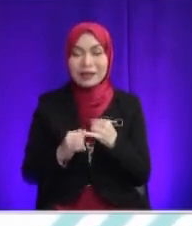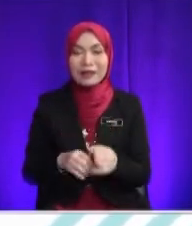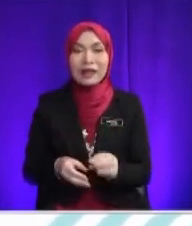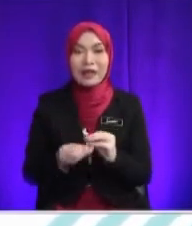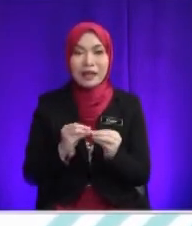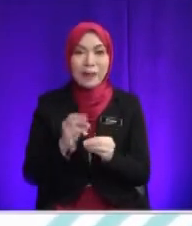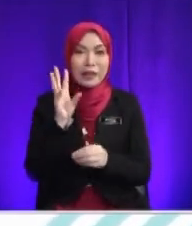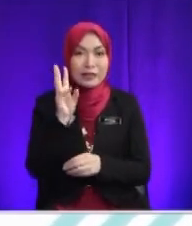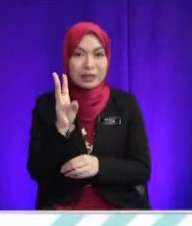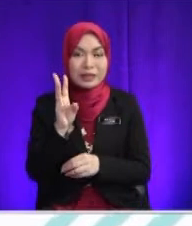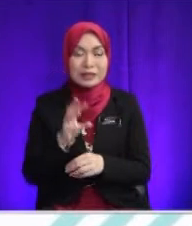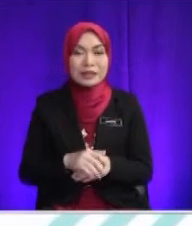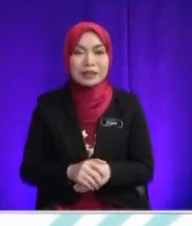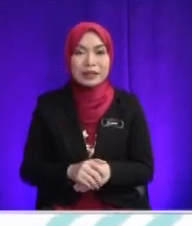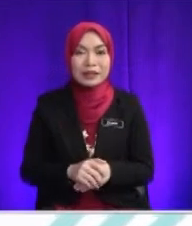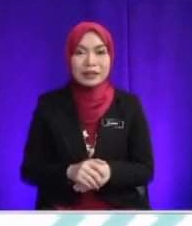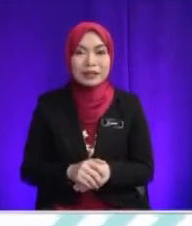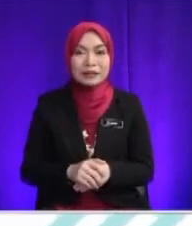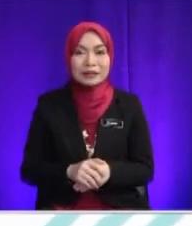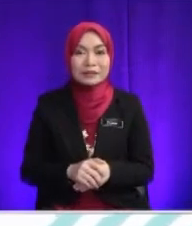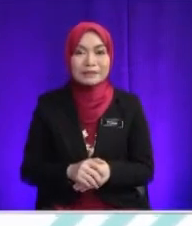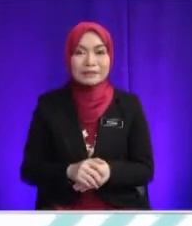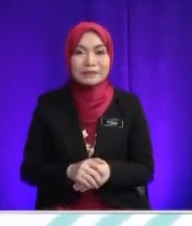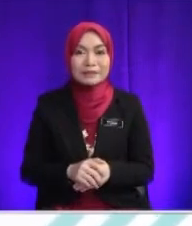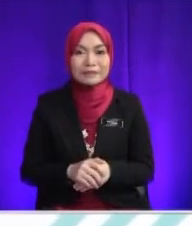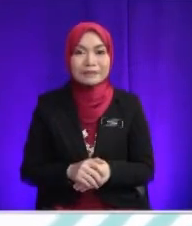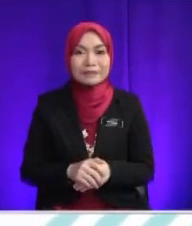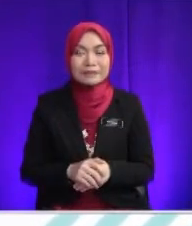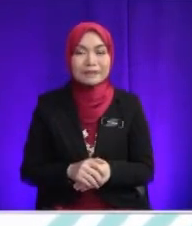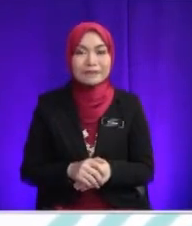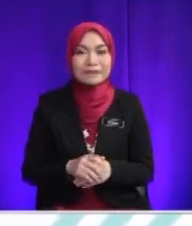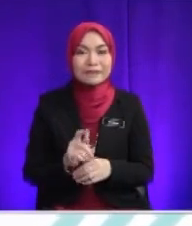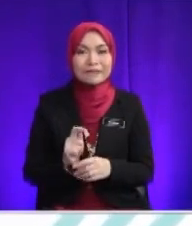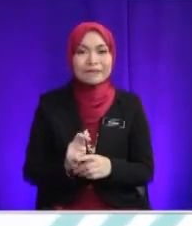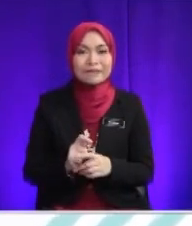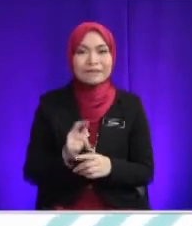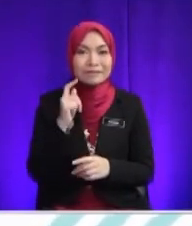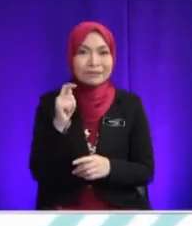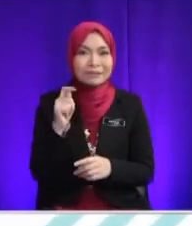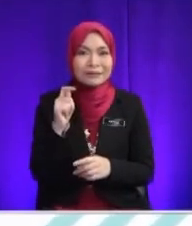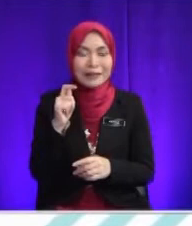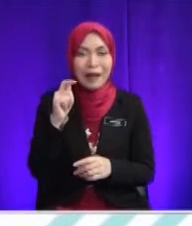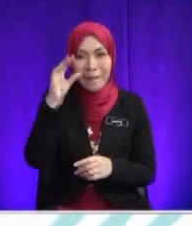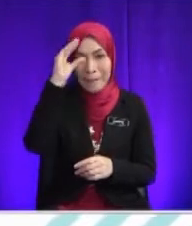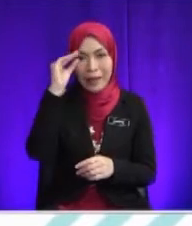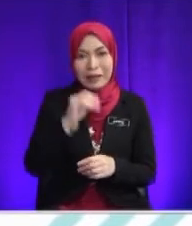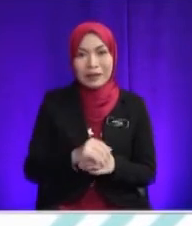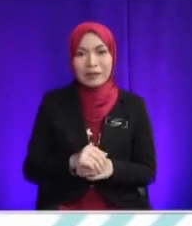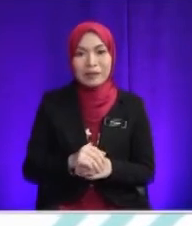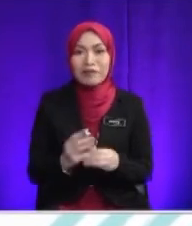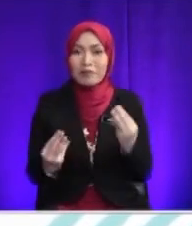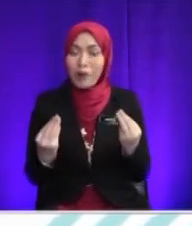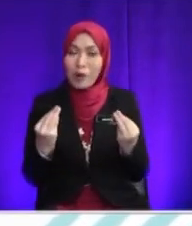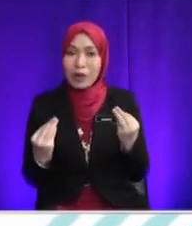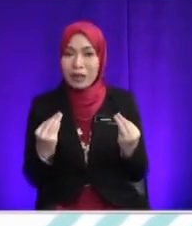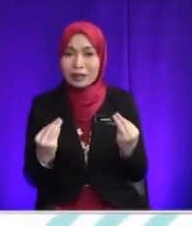man says the coat was definitely or possibly black. Let me ask my new student here. Chris, what do you think? Oh, okay.